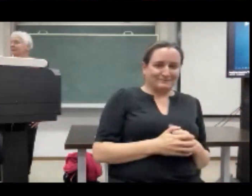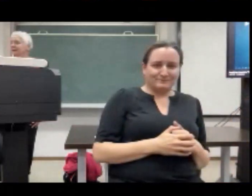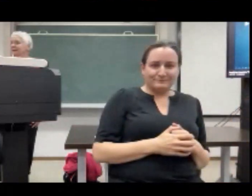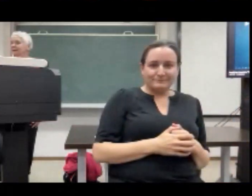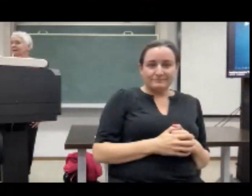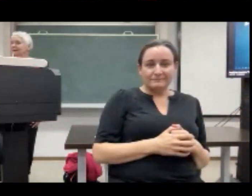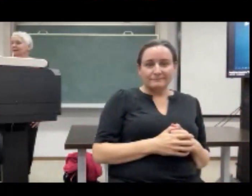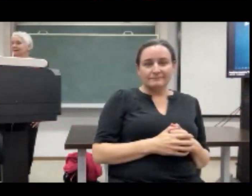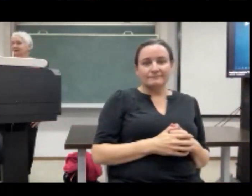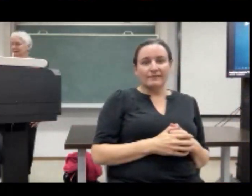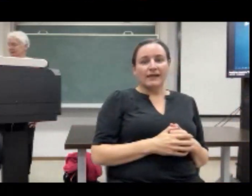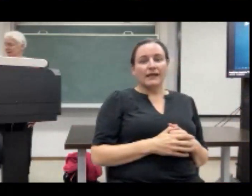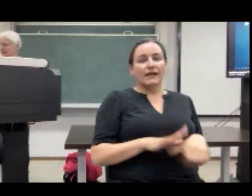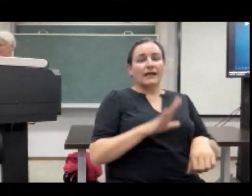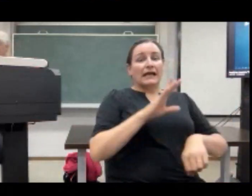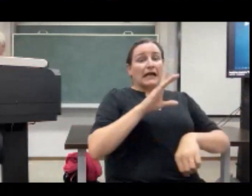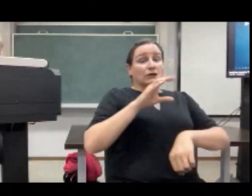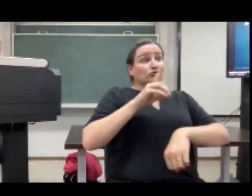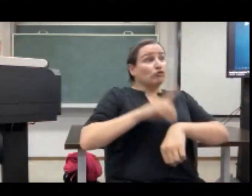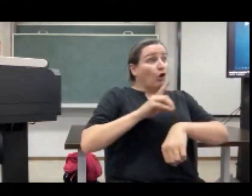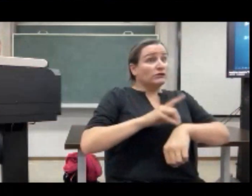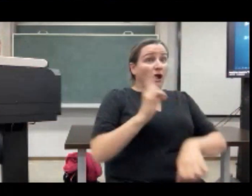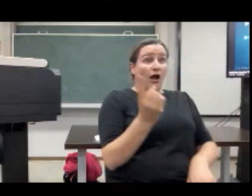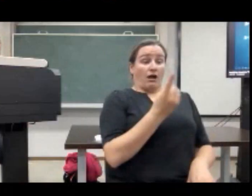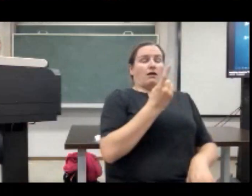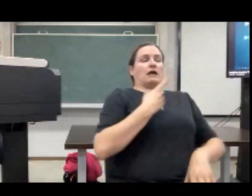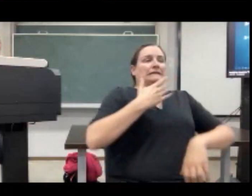explained, right?